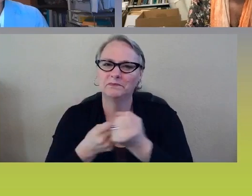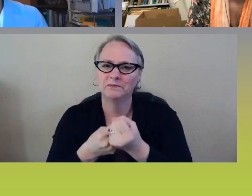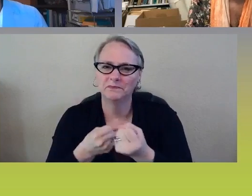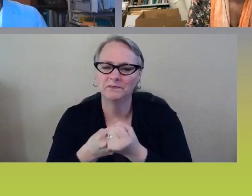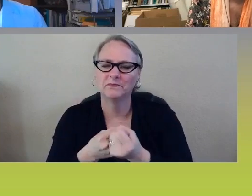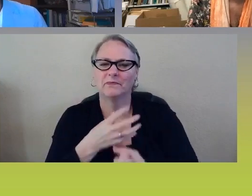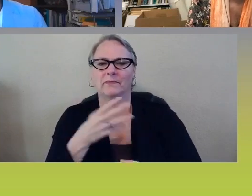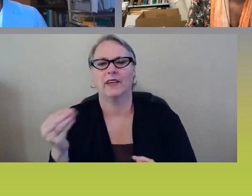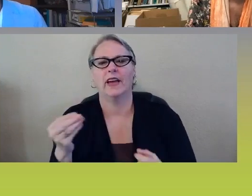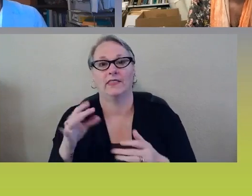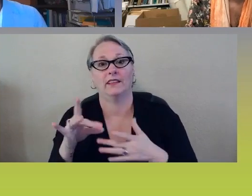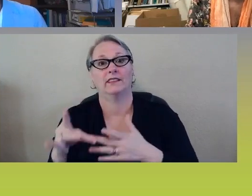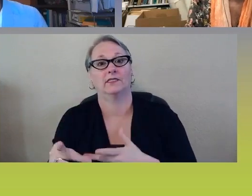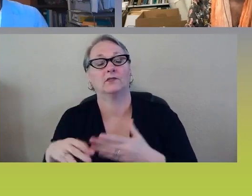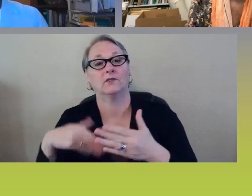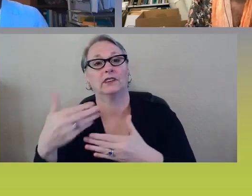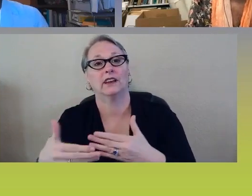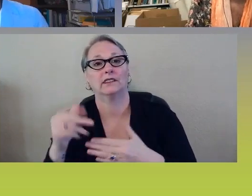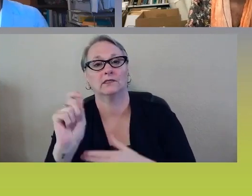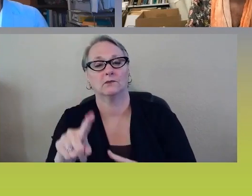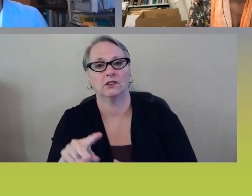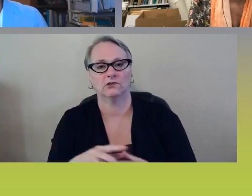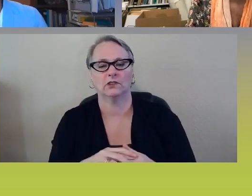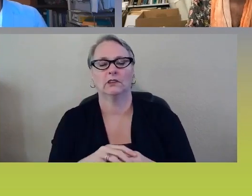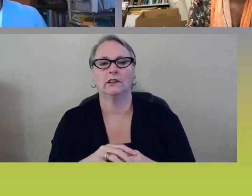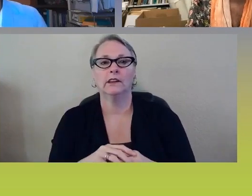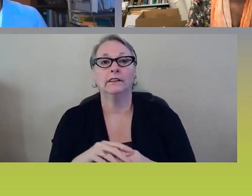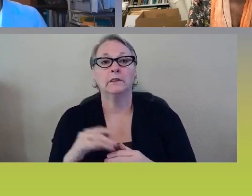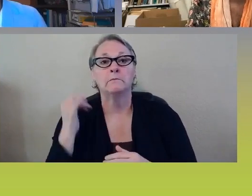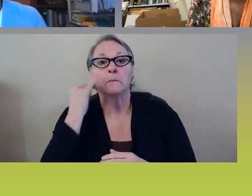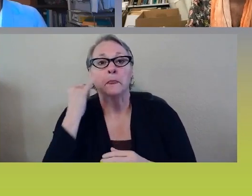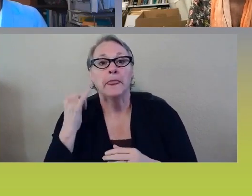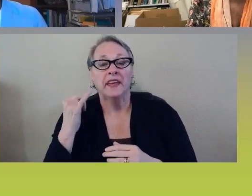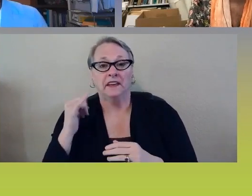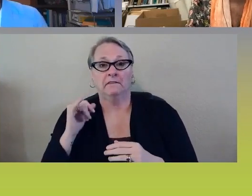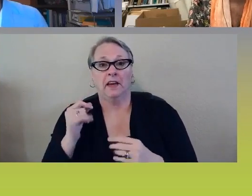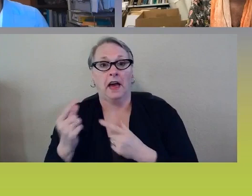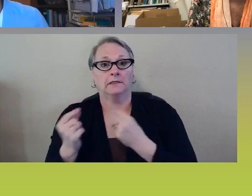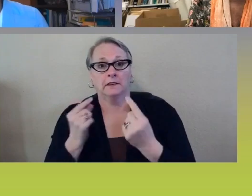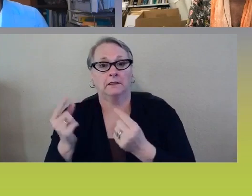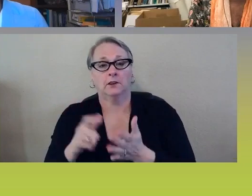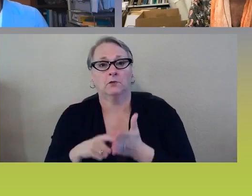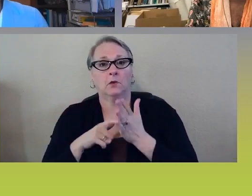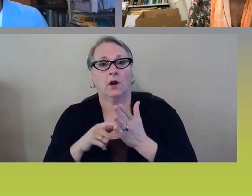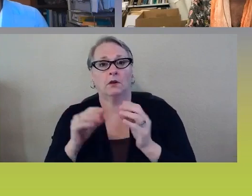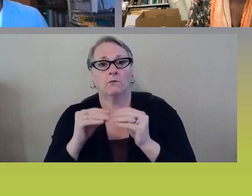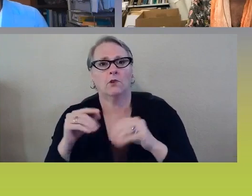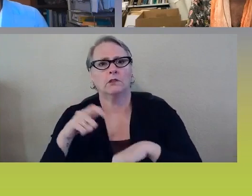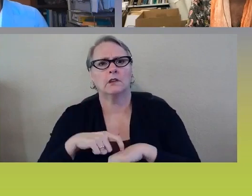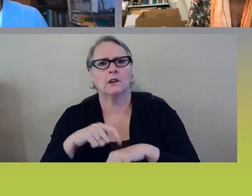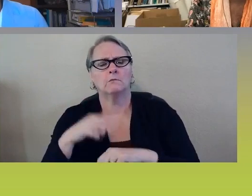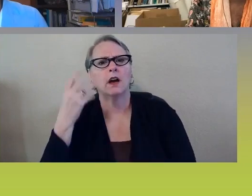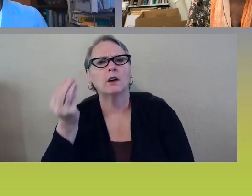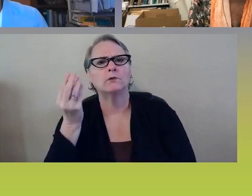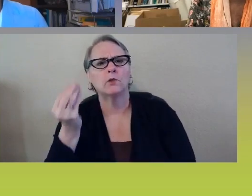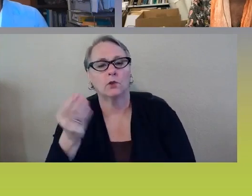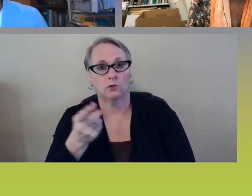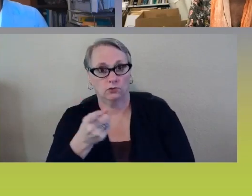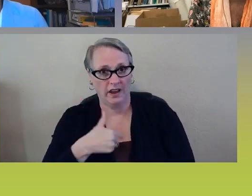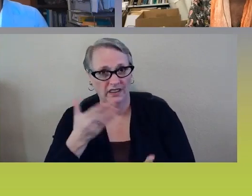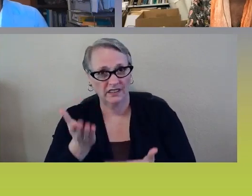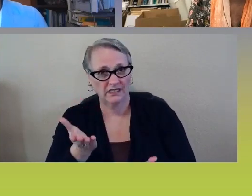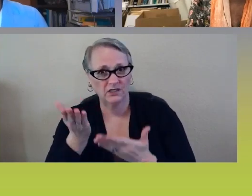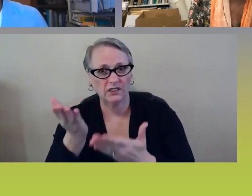to our next question about, so for activity that require more time outdoors, do you have any suggestions for lesson